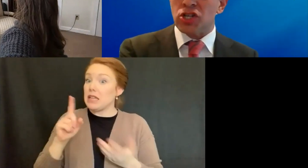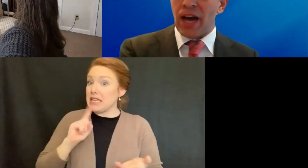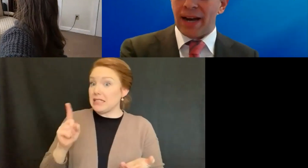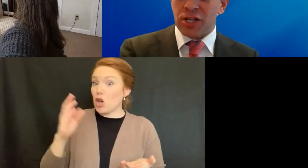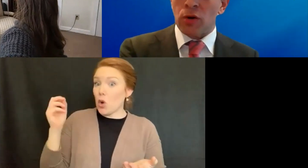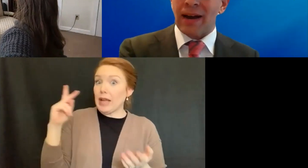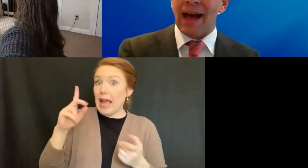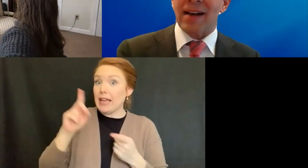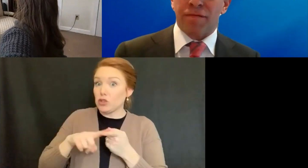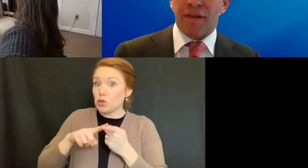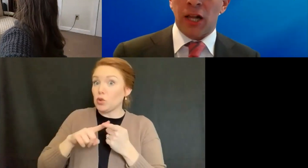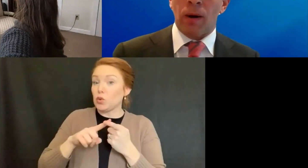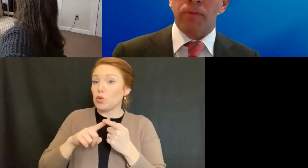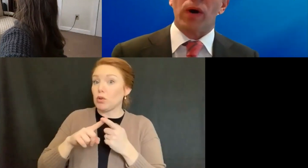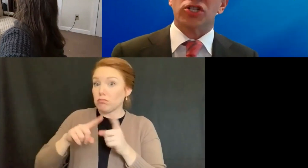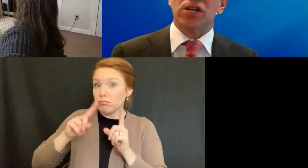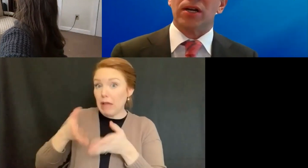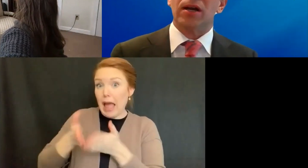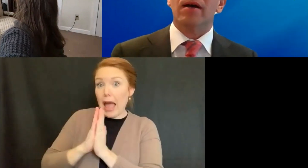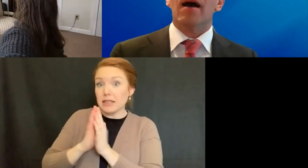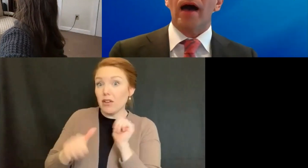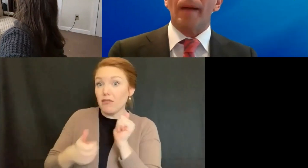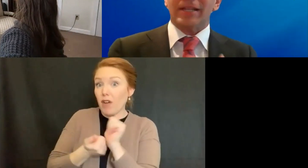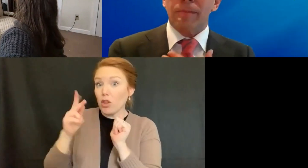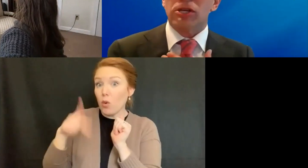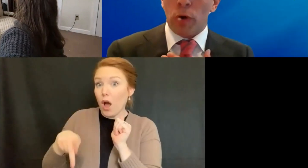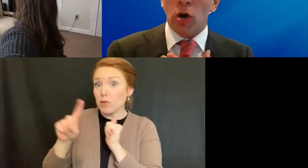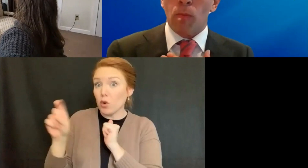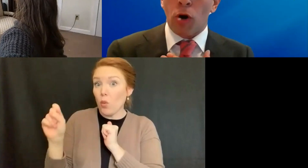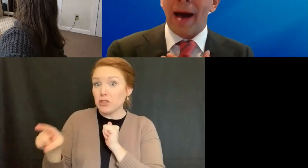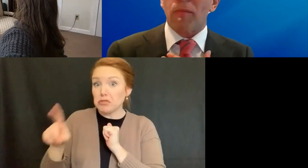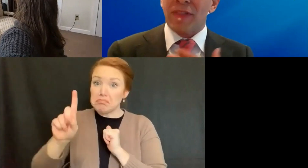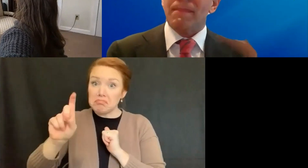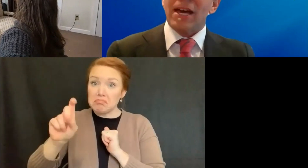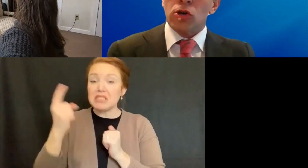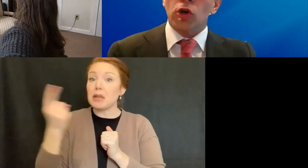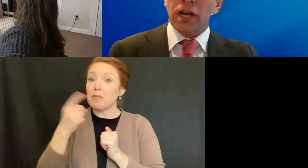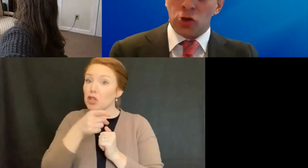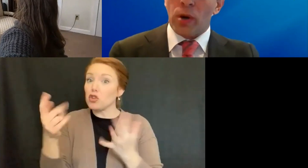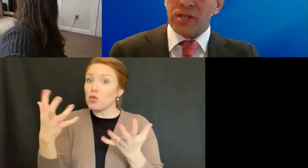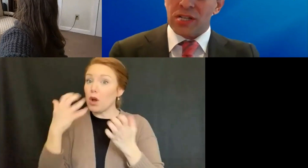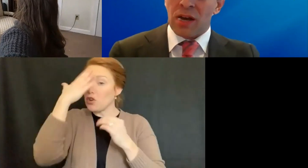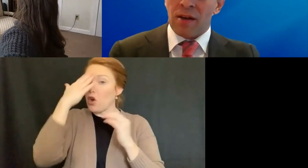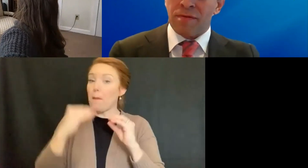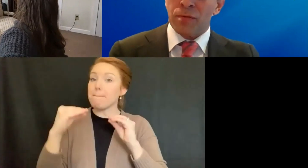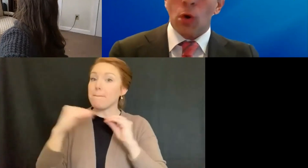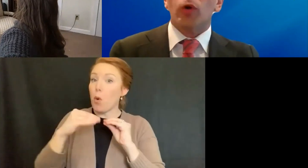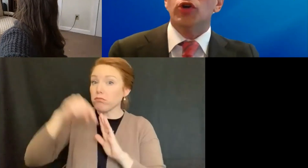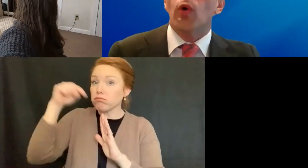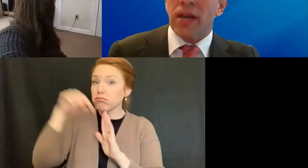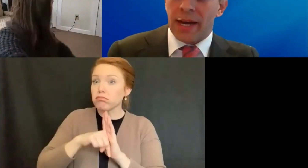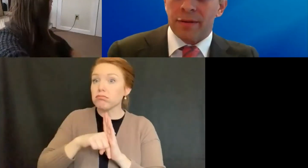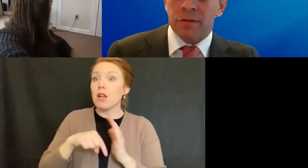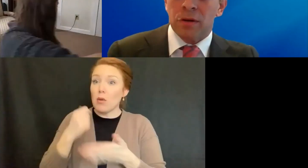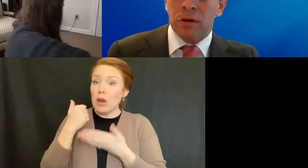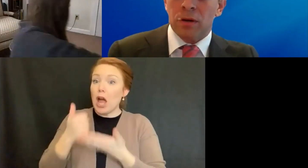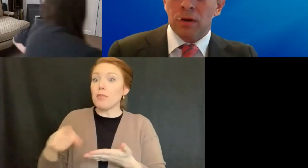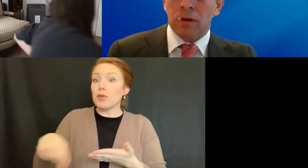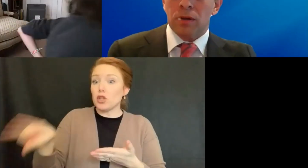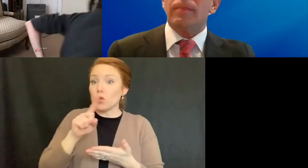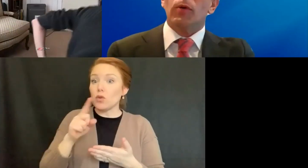What do you think in the chat? Is it okay to ask a follow-up question about something you want to know more about? Would that make you look inquisitive or